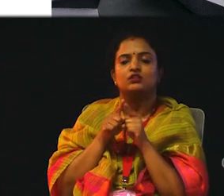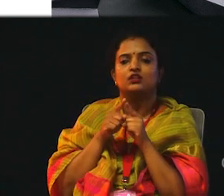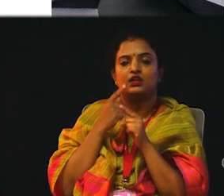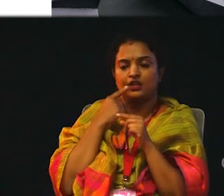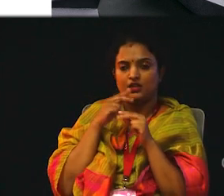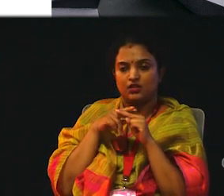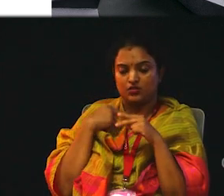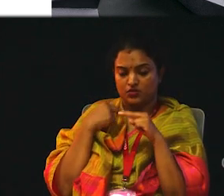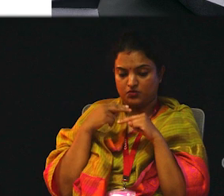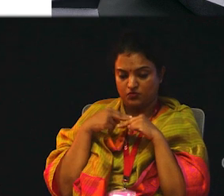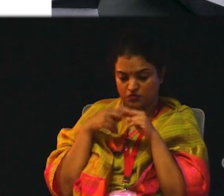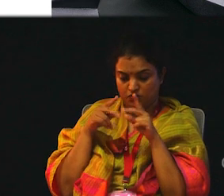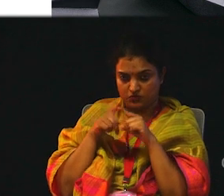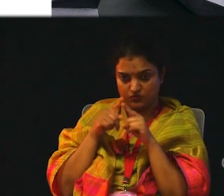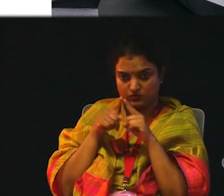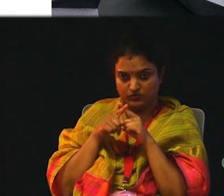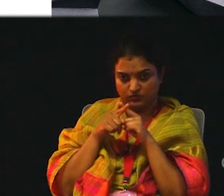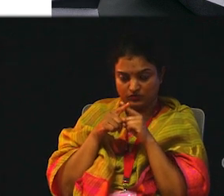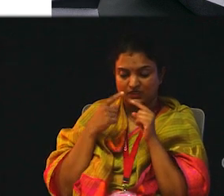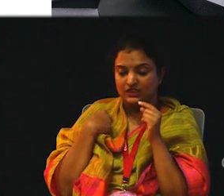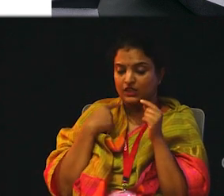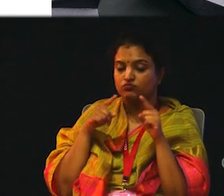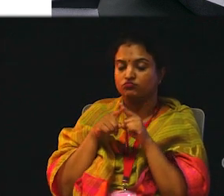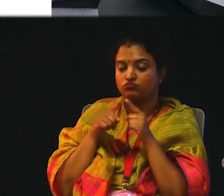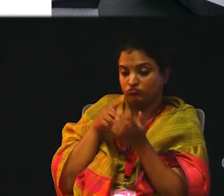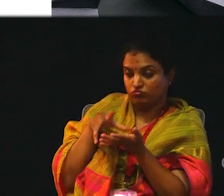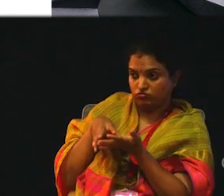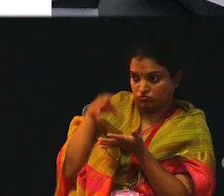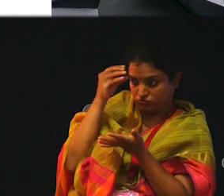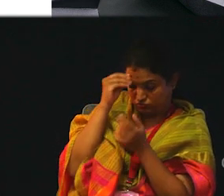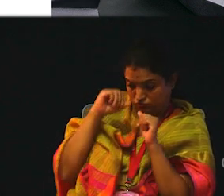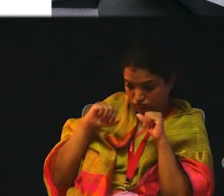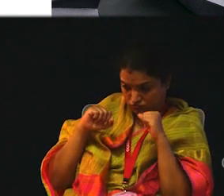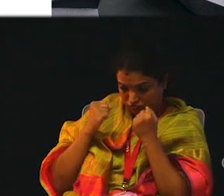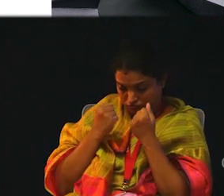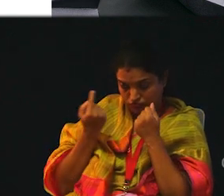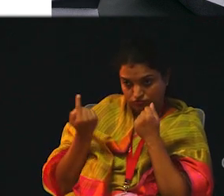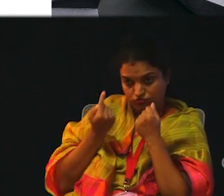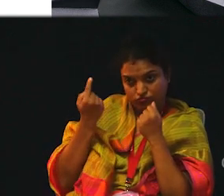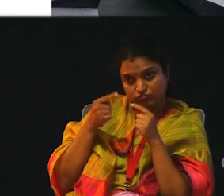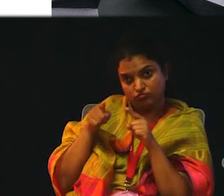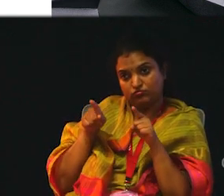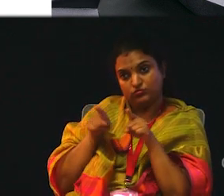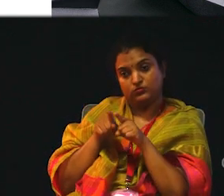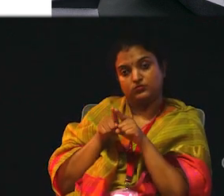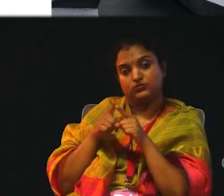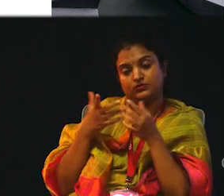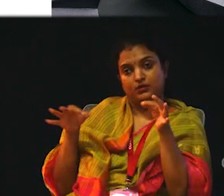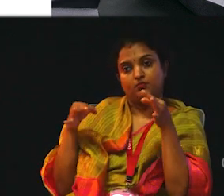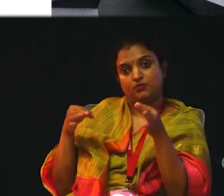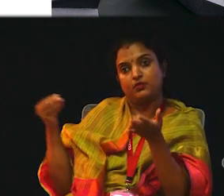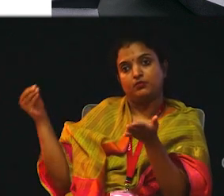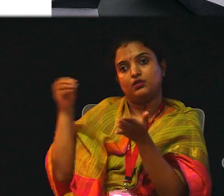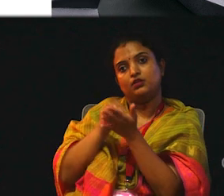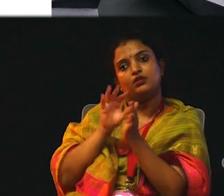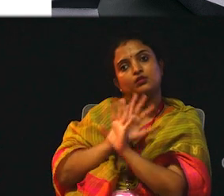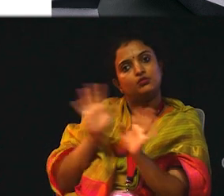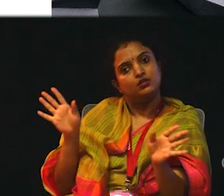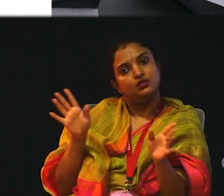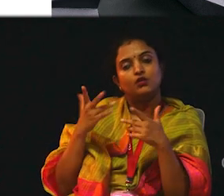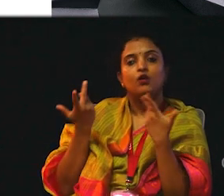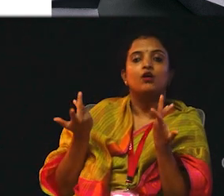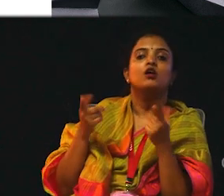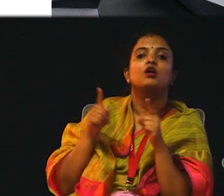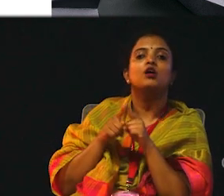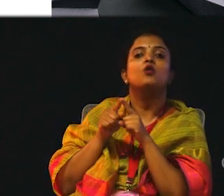saying that unlocking learning potential remains just a phrase on paper unless we